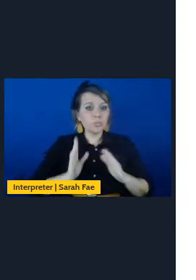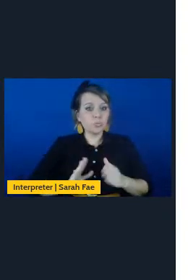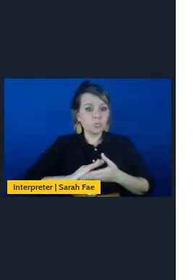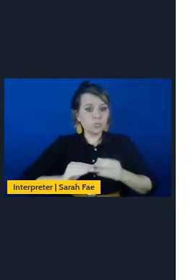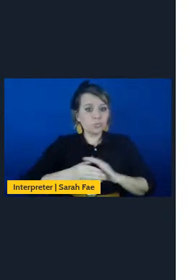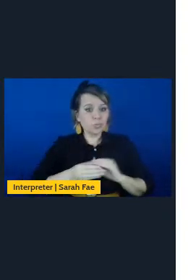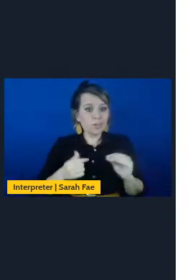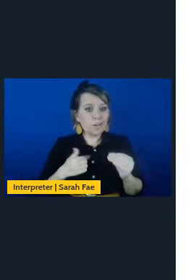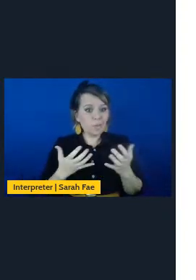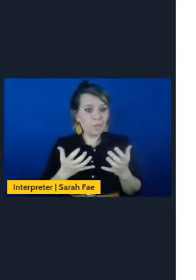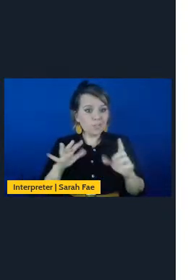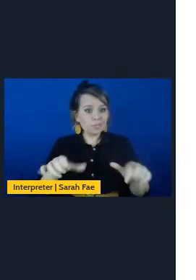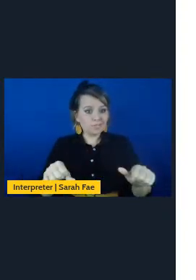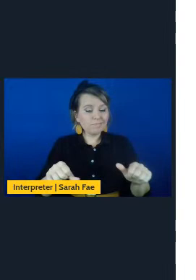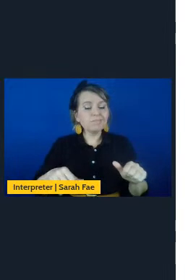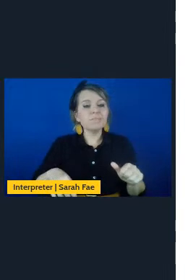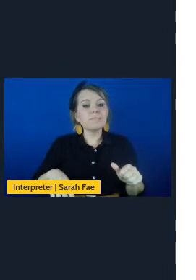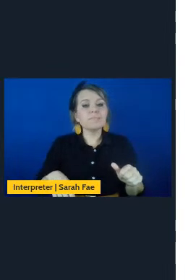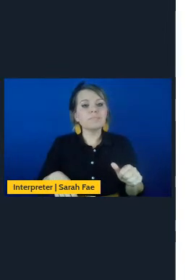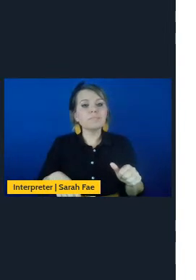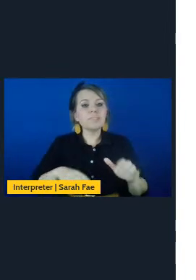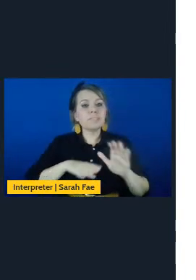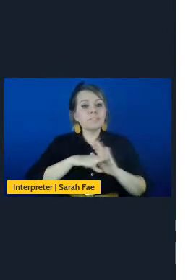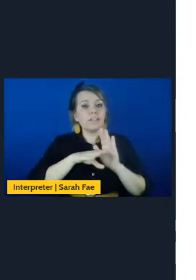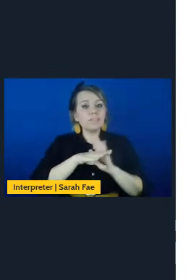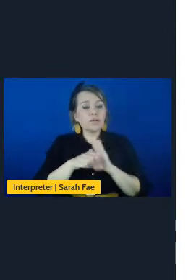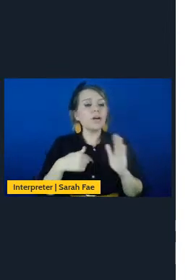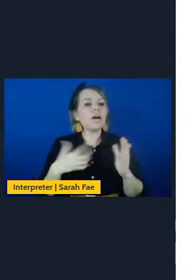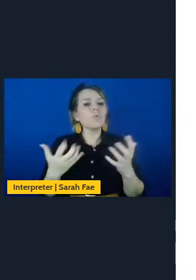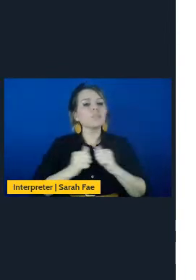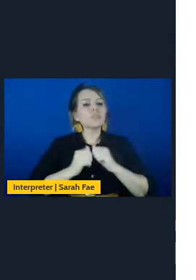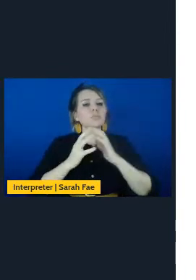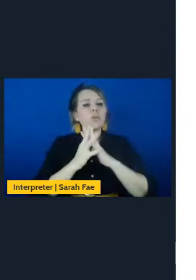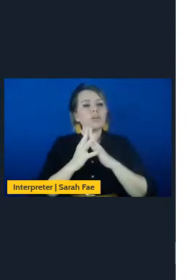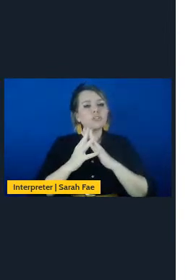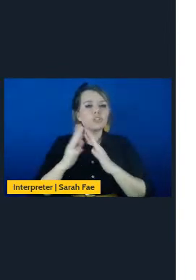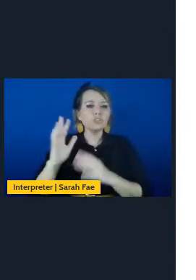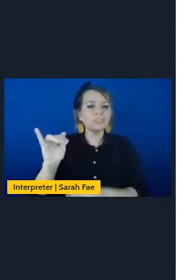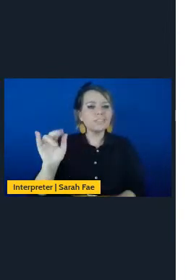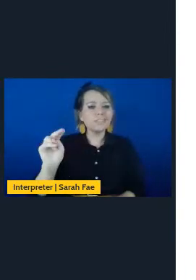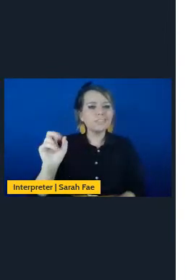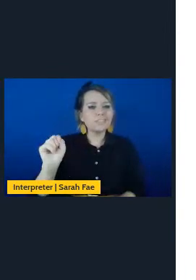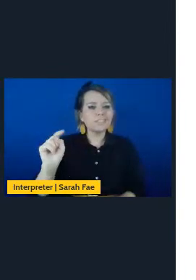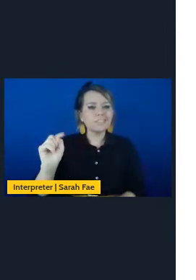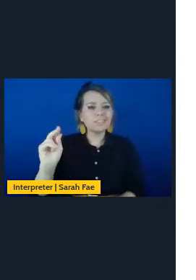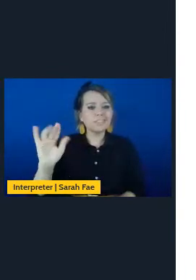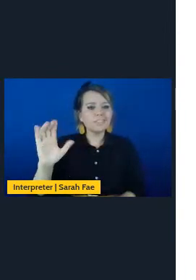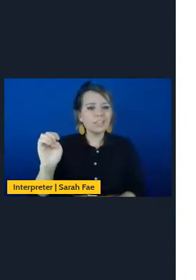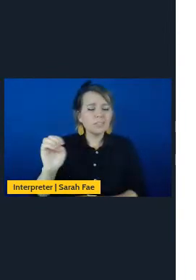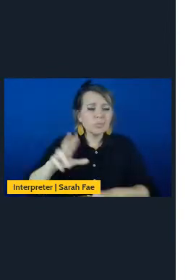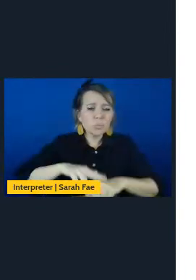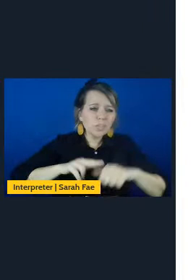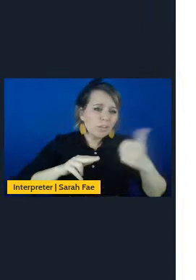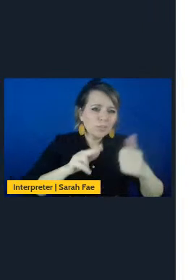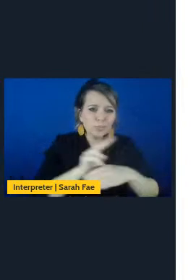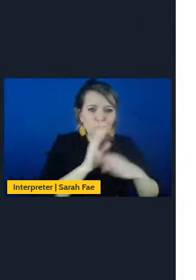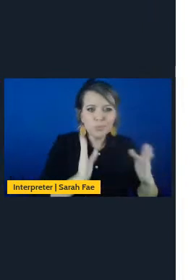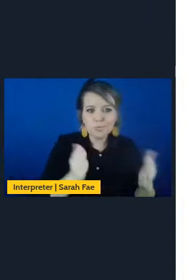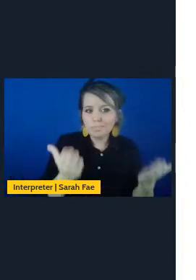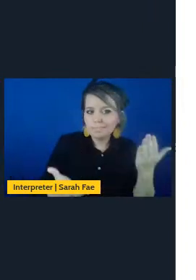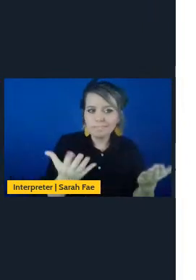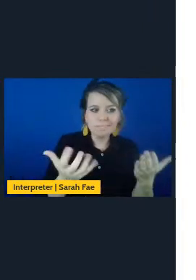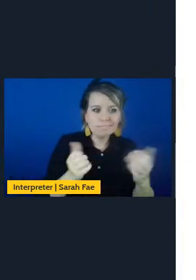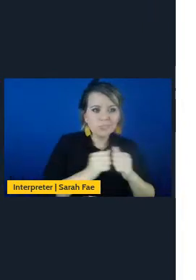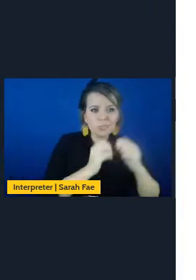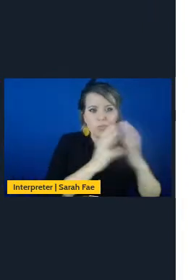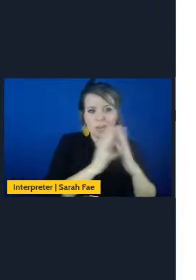as a developer, I want to launch an instance. And of course, we can have other users, right, wanting to launch an instance, an SRE, a DevOps